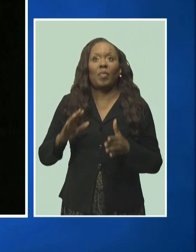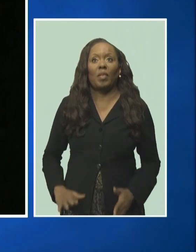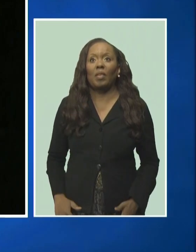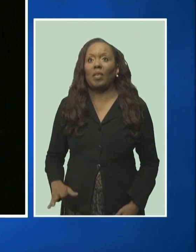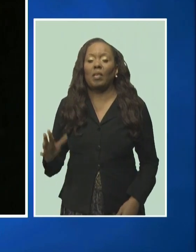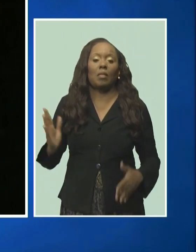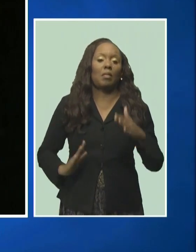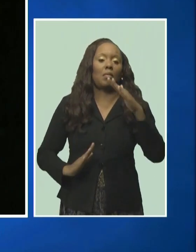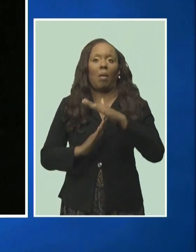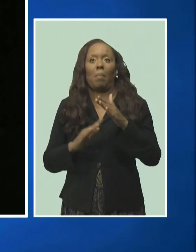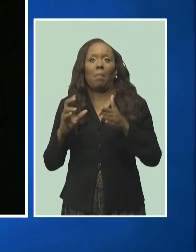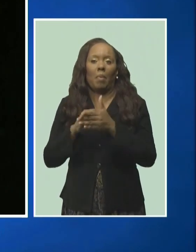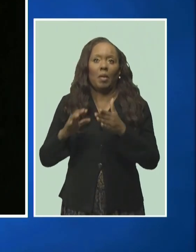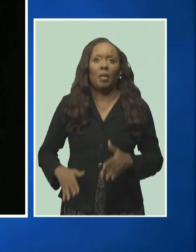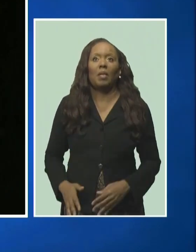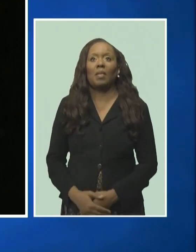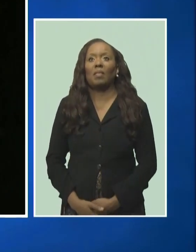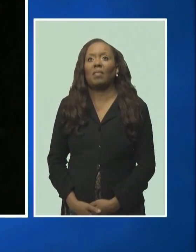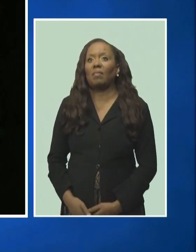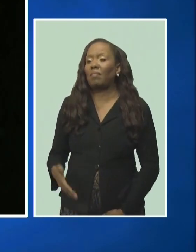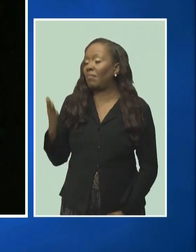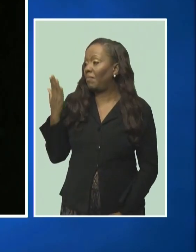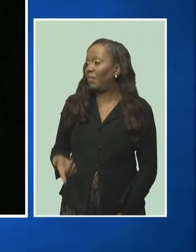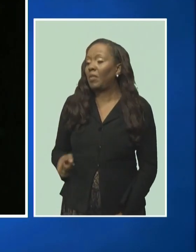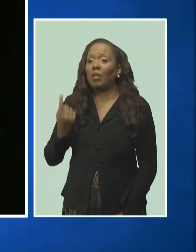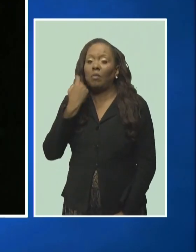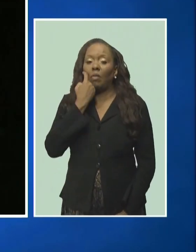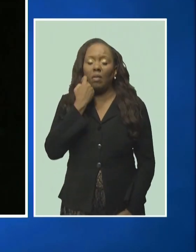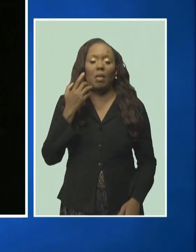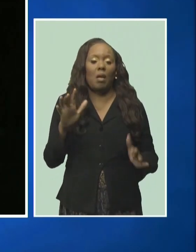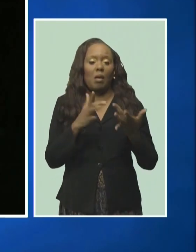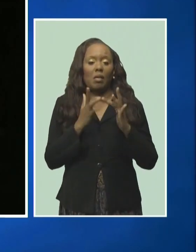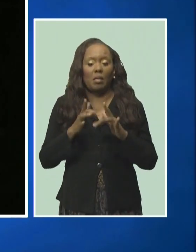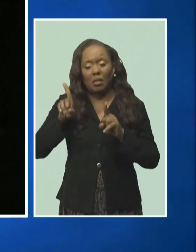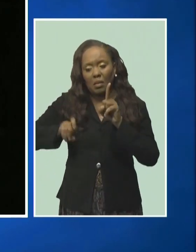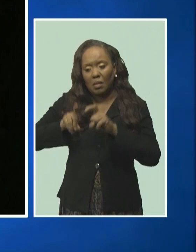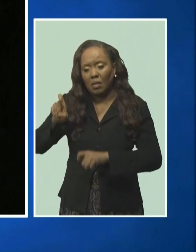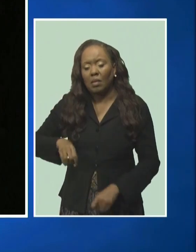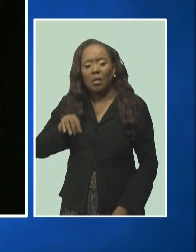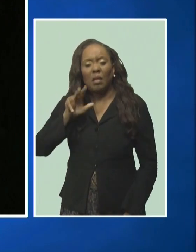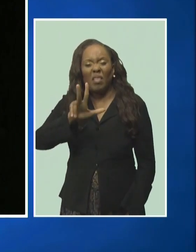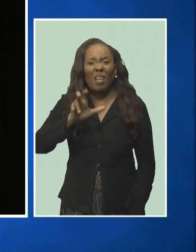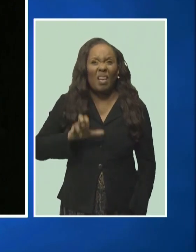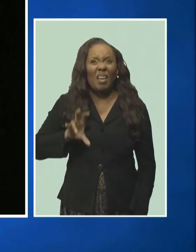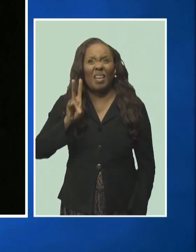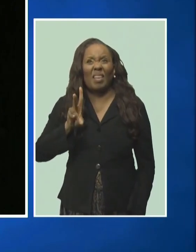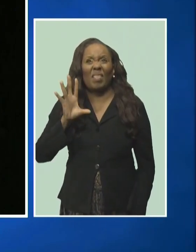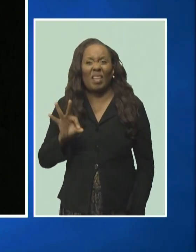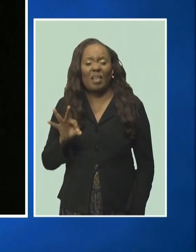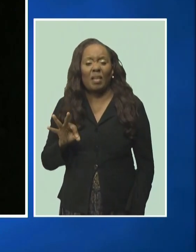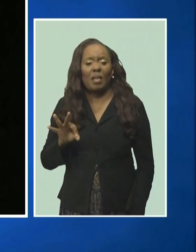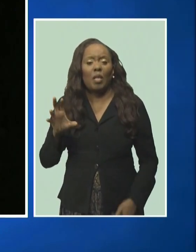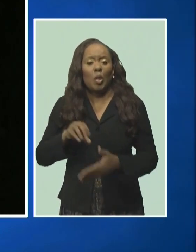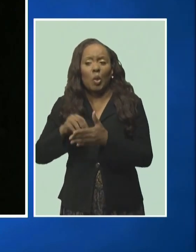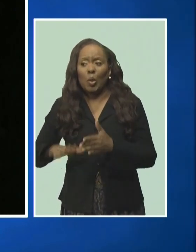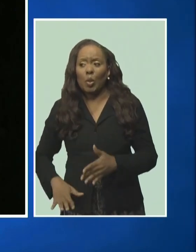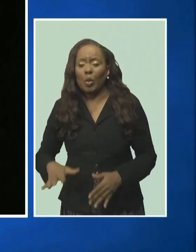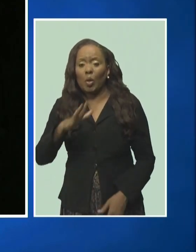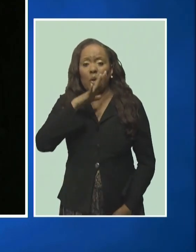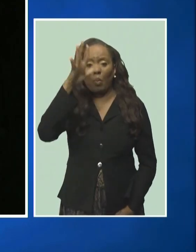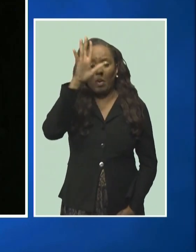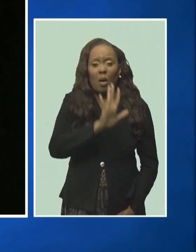secondary. We therefore have included this aspect in our Education Month celebration. And